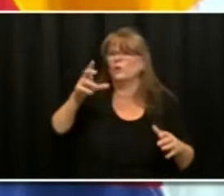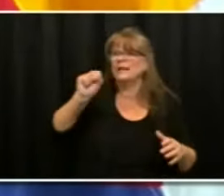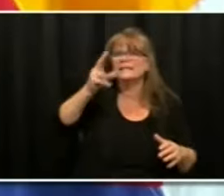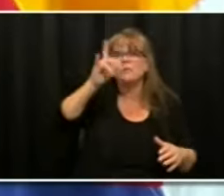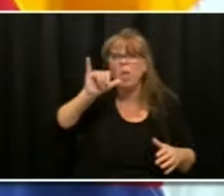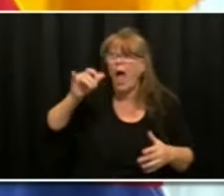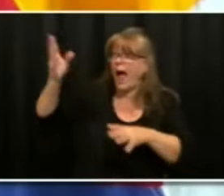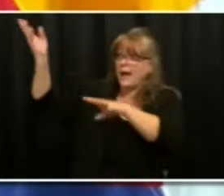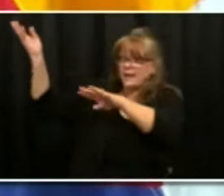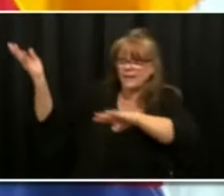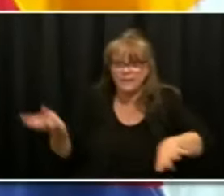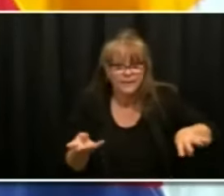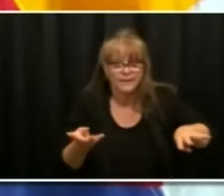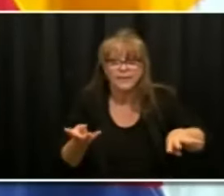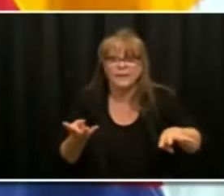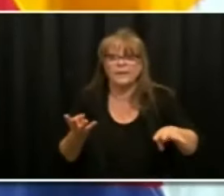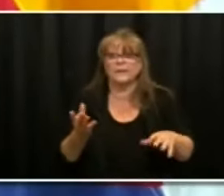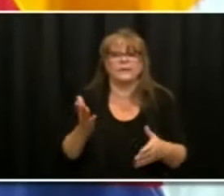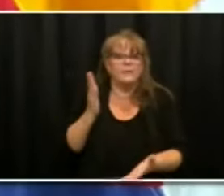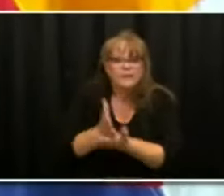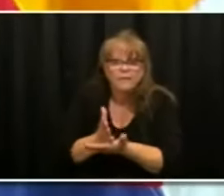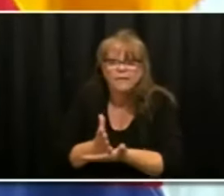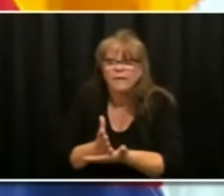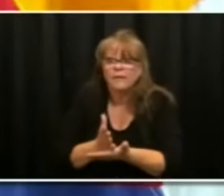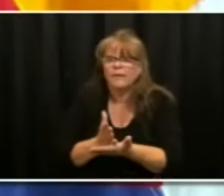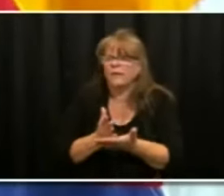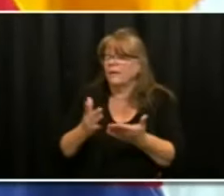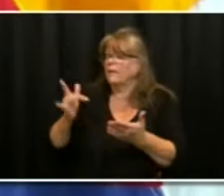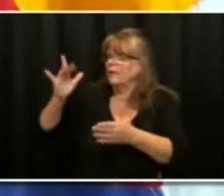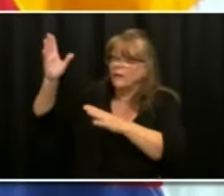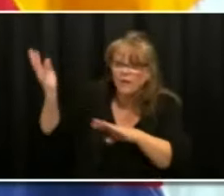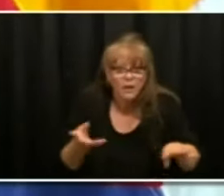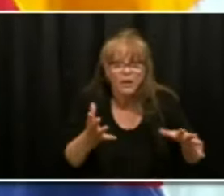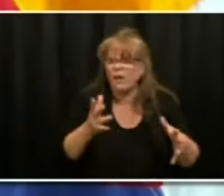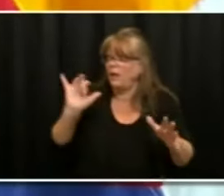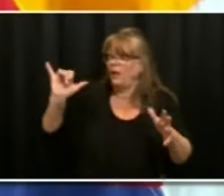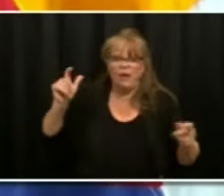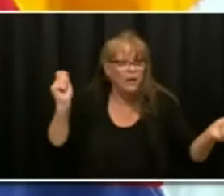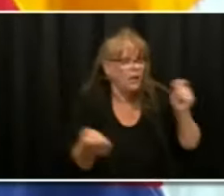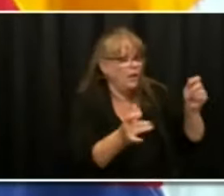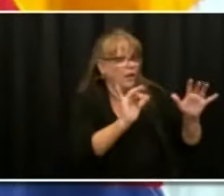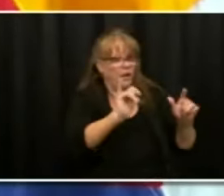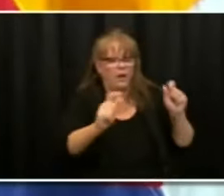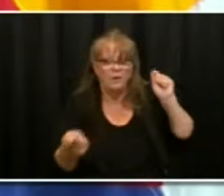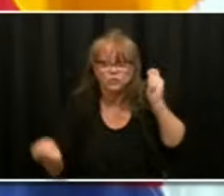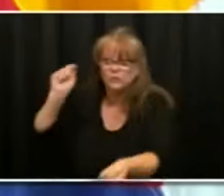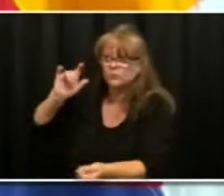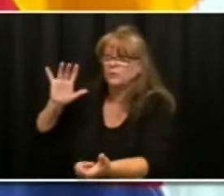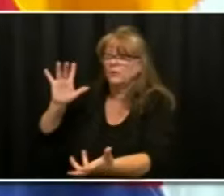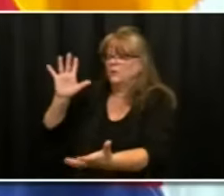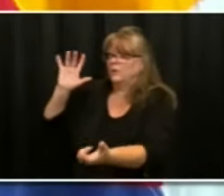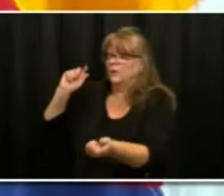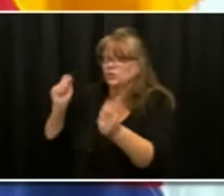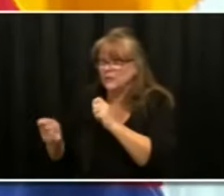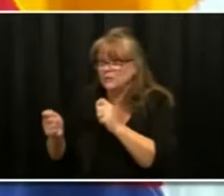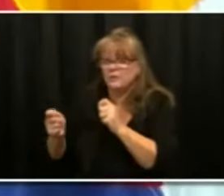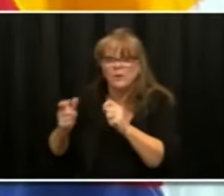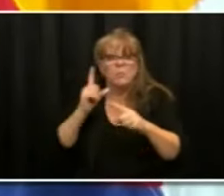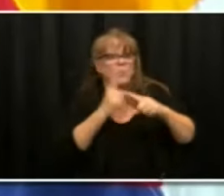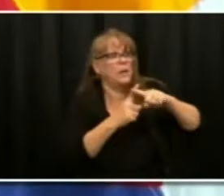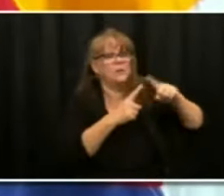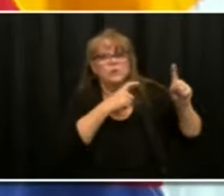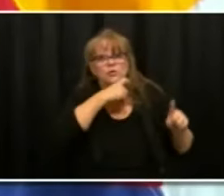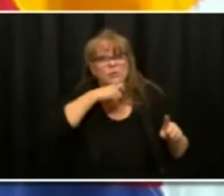overnight. This is on top of, as the governor mentioned, ongoing drought, poor prices, and other perennial challenges that agriculture